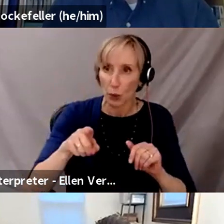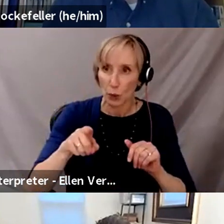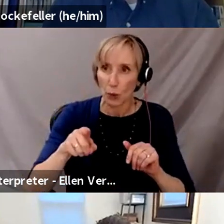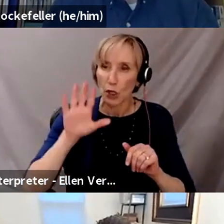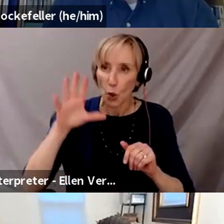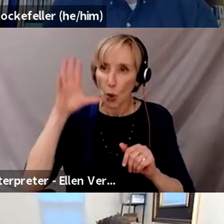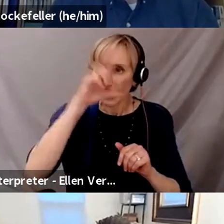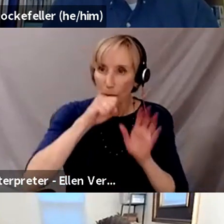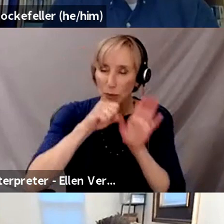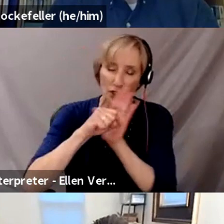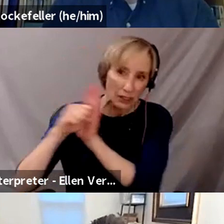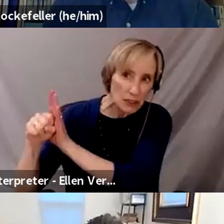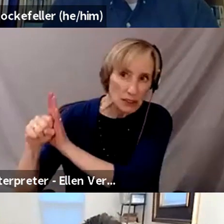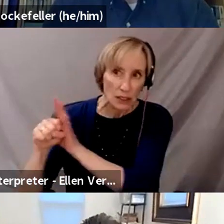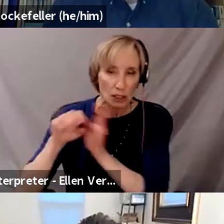Yeah.